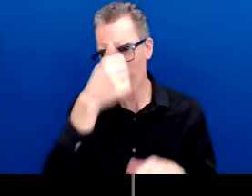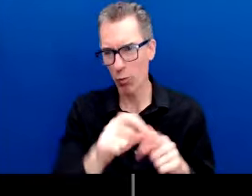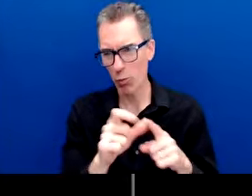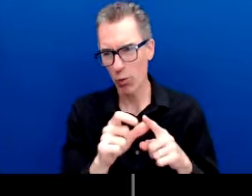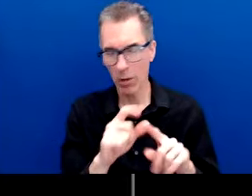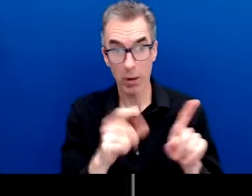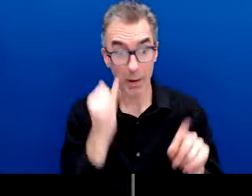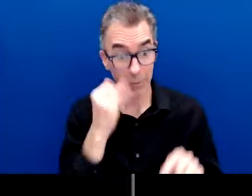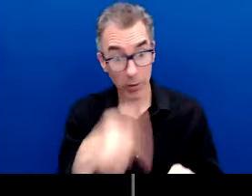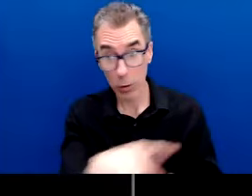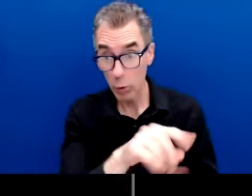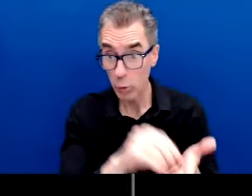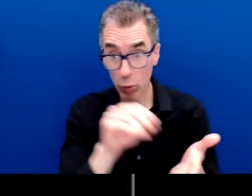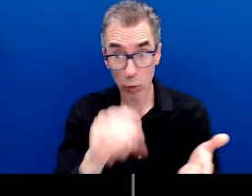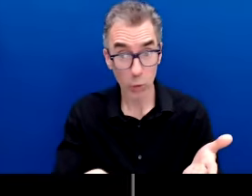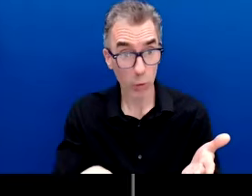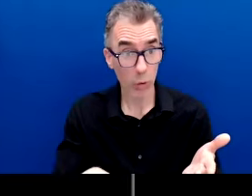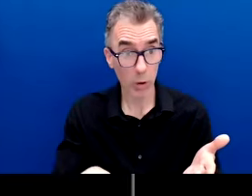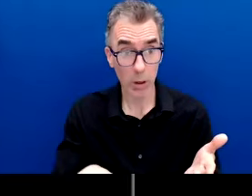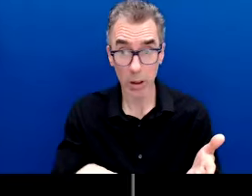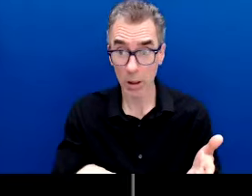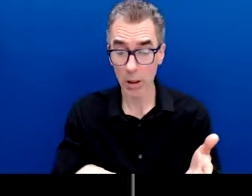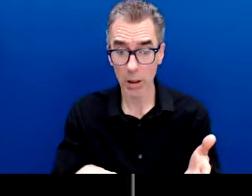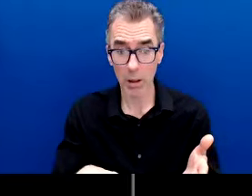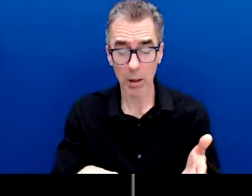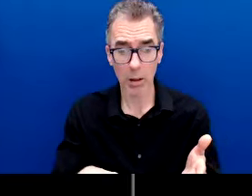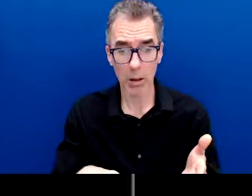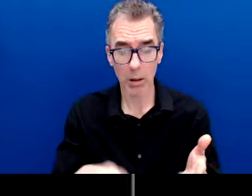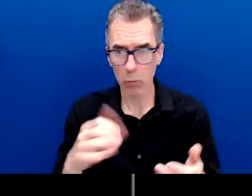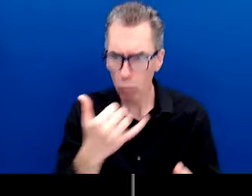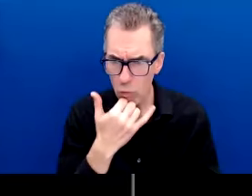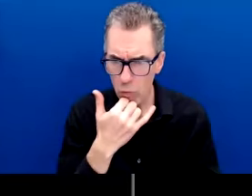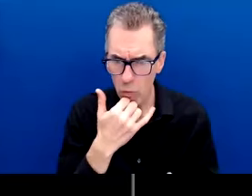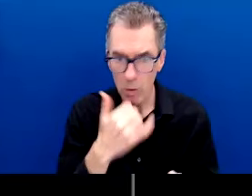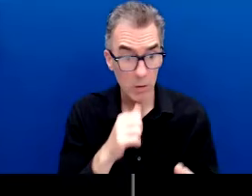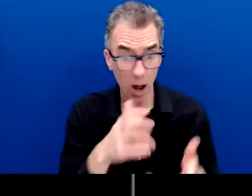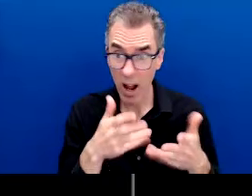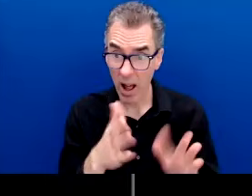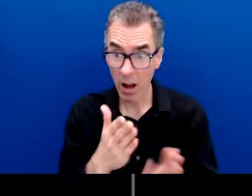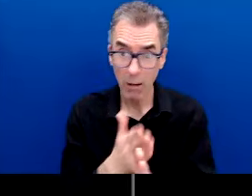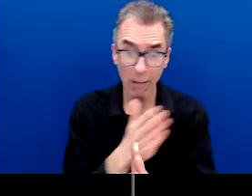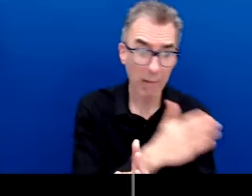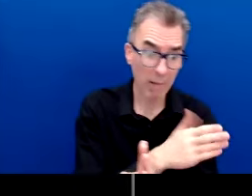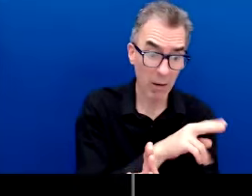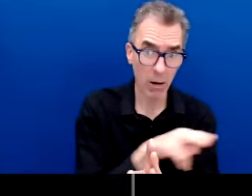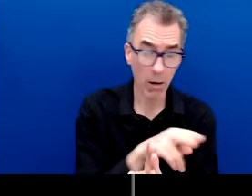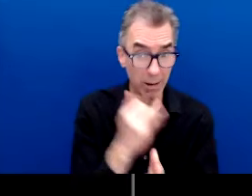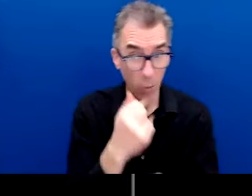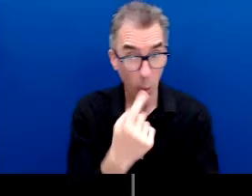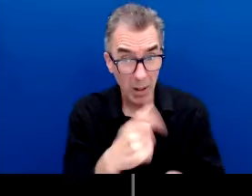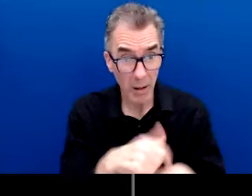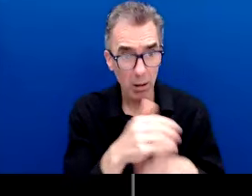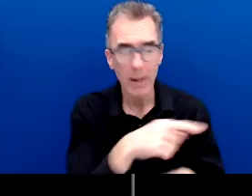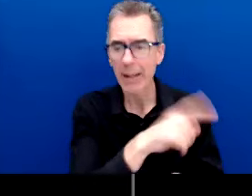students don't have the opportunity to retry, like maybe they can go back in the video, but they only get one attempt at this, they wouldn't see